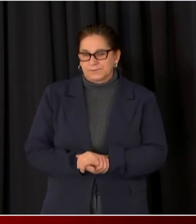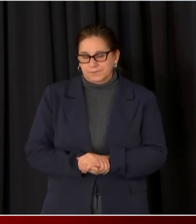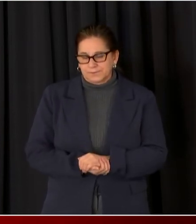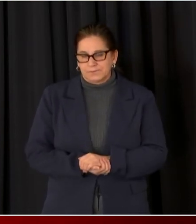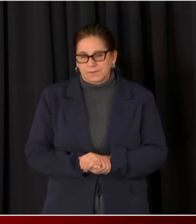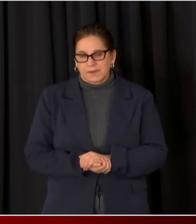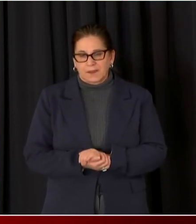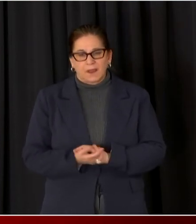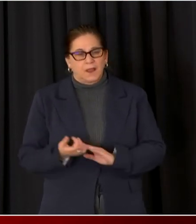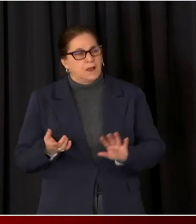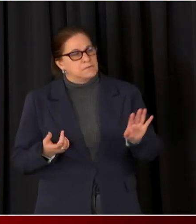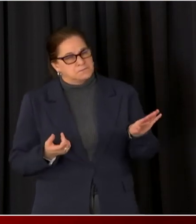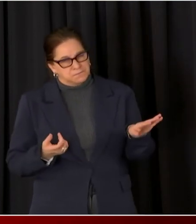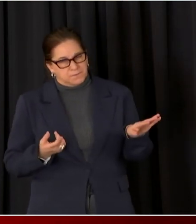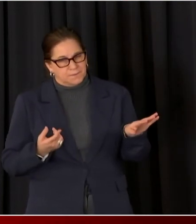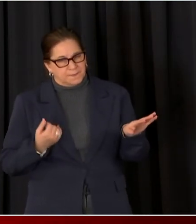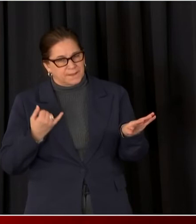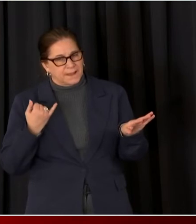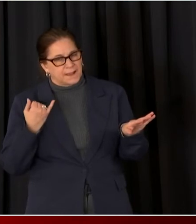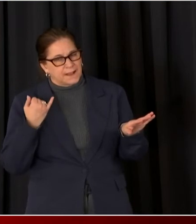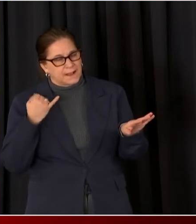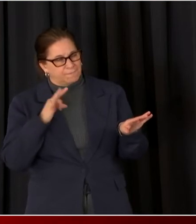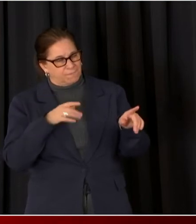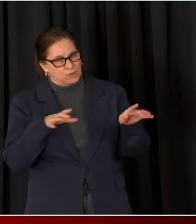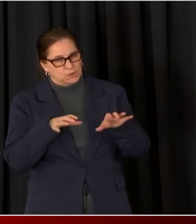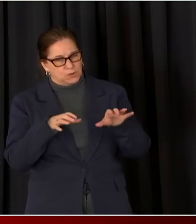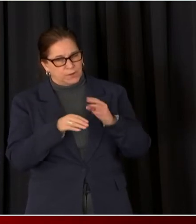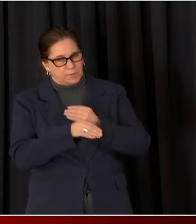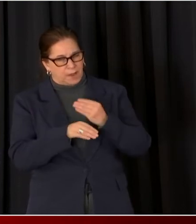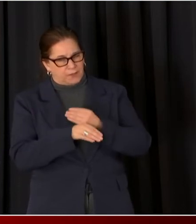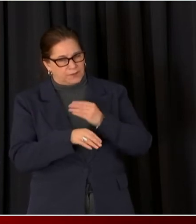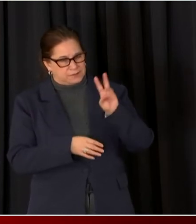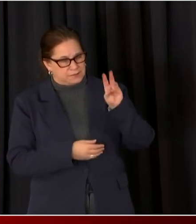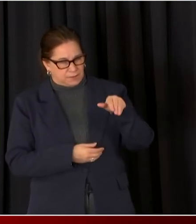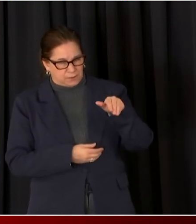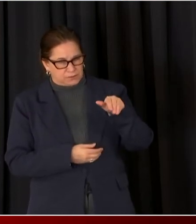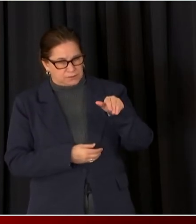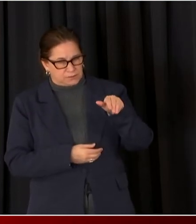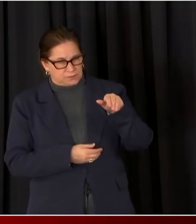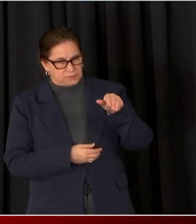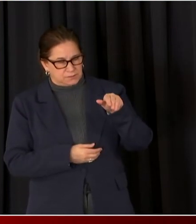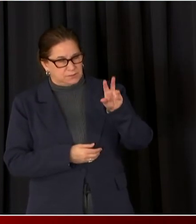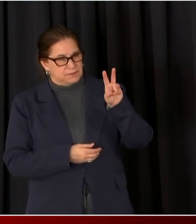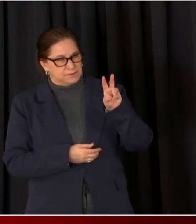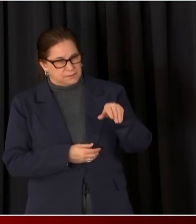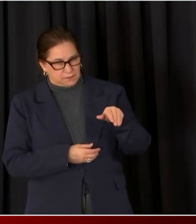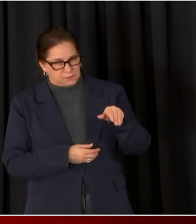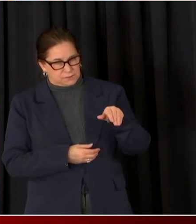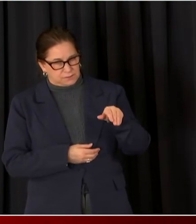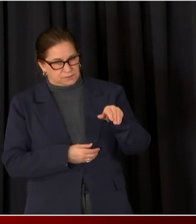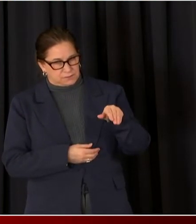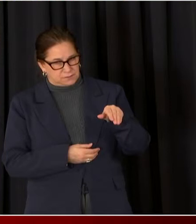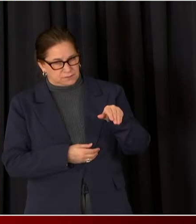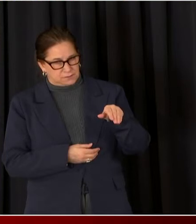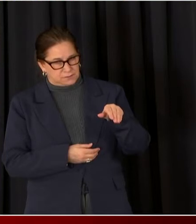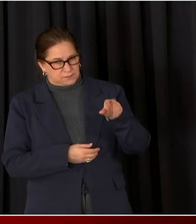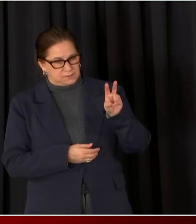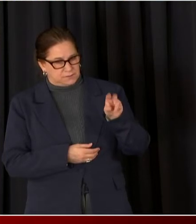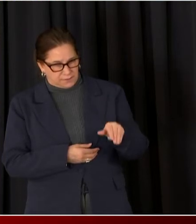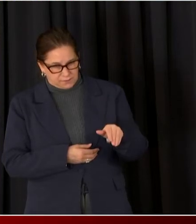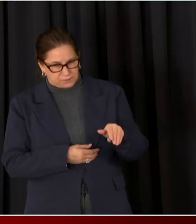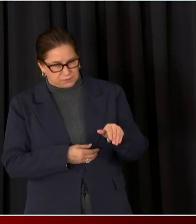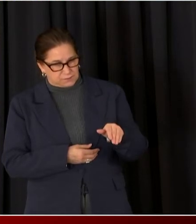would take months to get through. But I think what the point is, we don't know, and that part of it, we don't have any